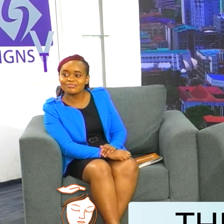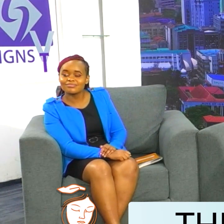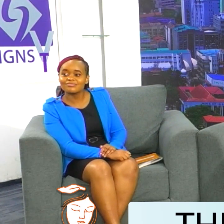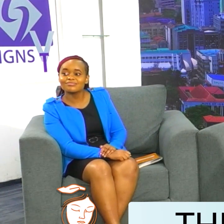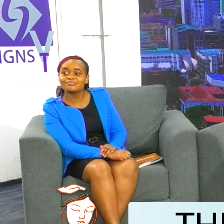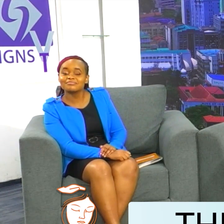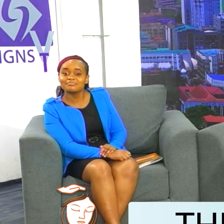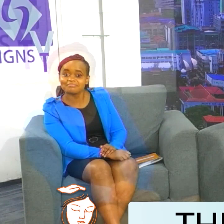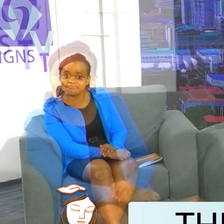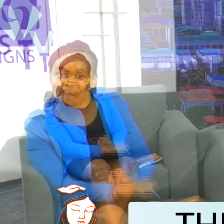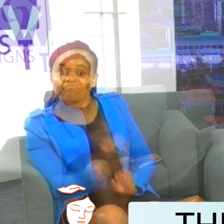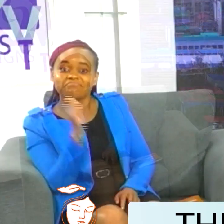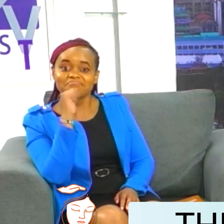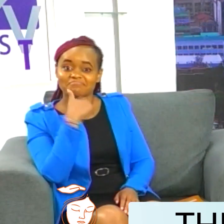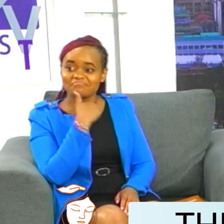Yeah.